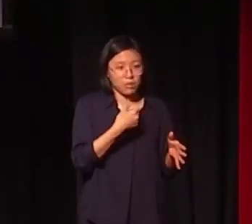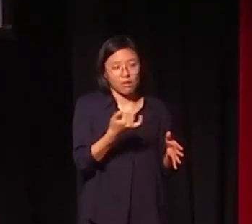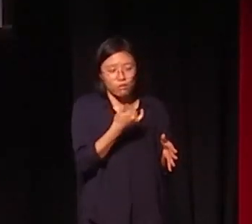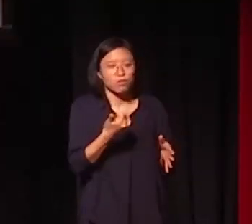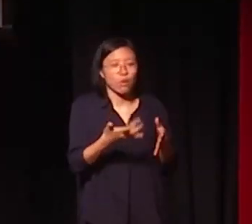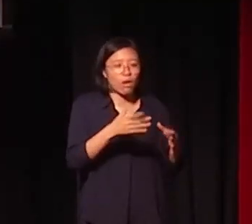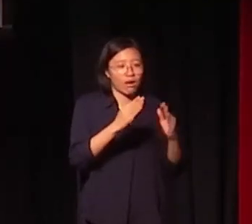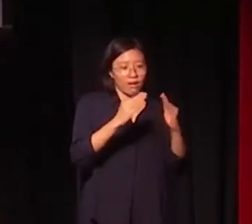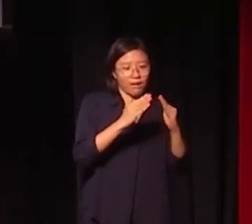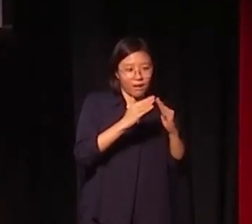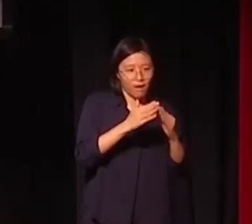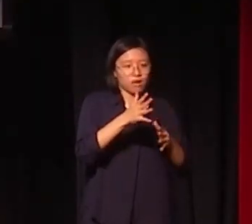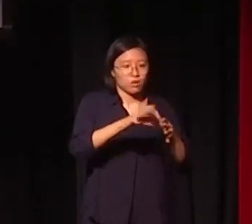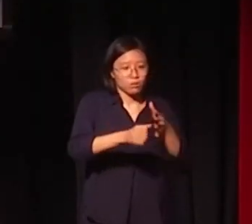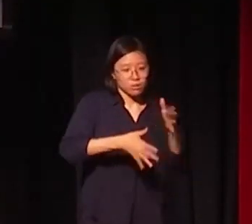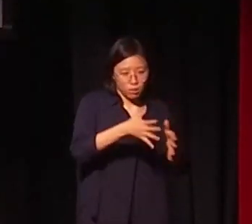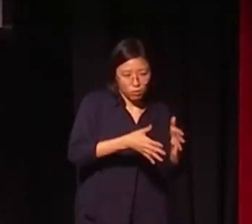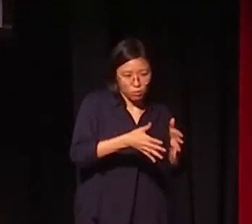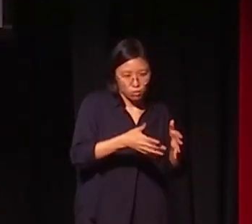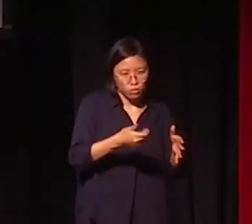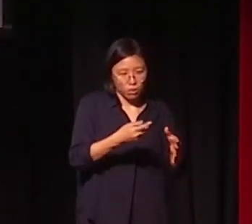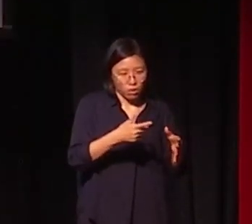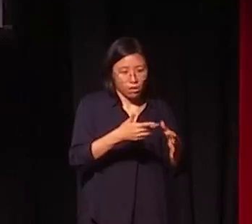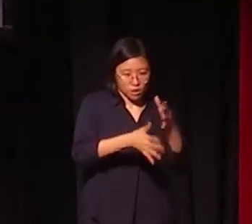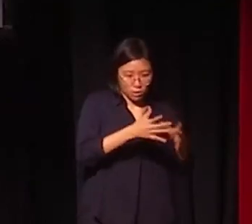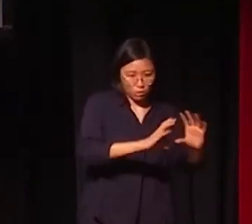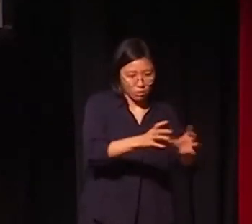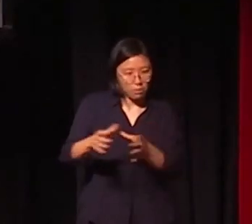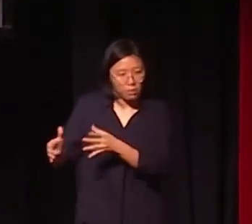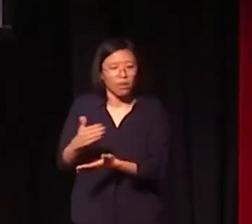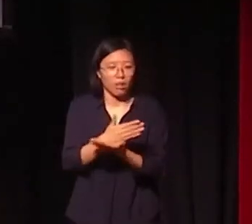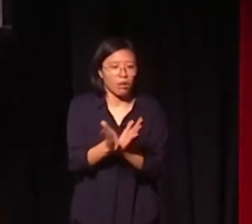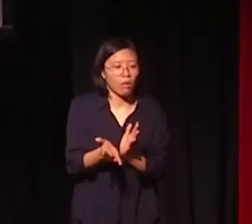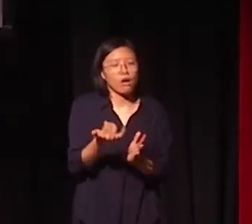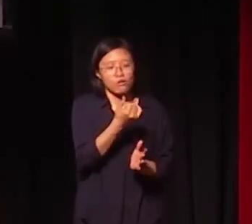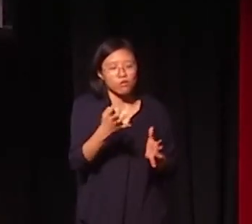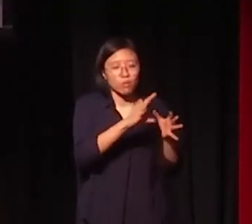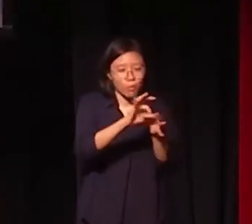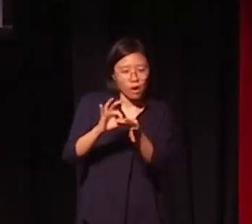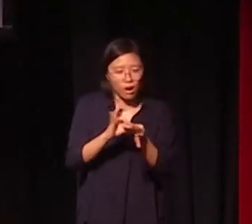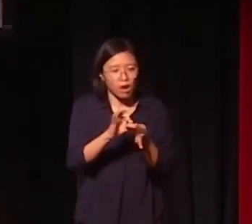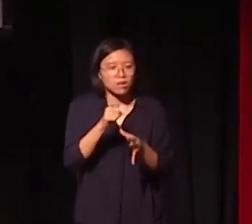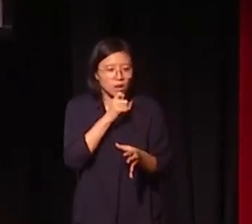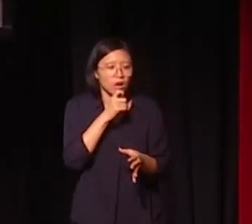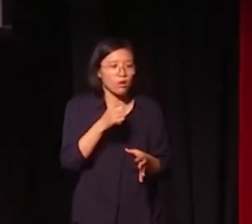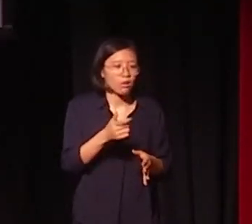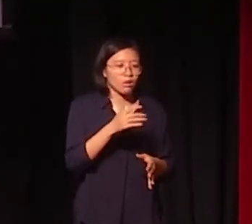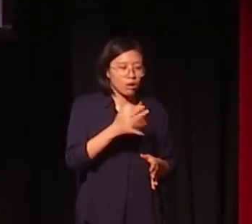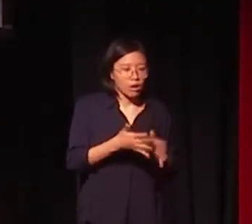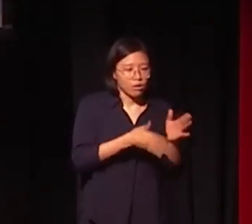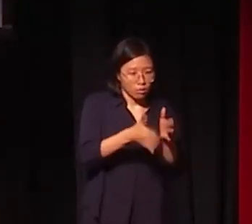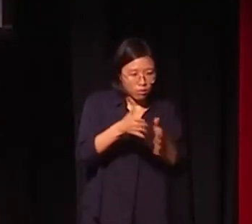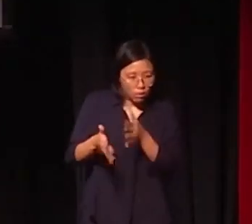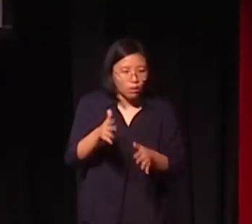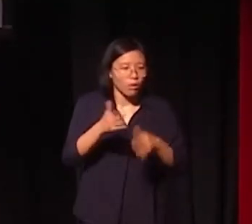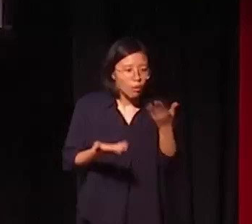some sign languages are mutually intelligible, and they're related, quite often due to